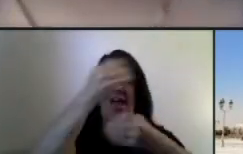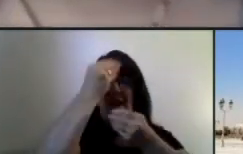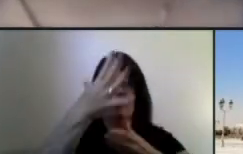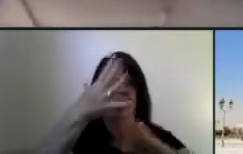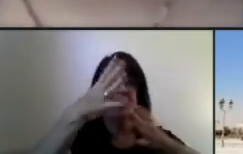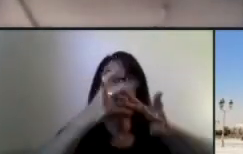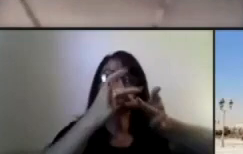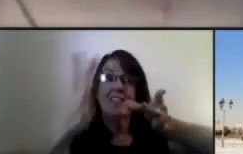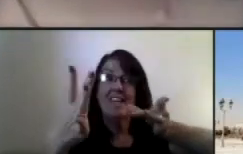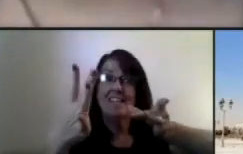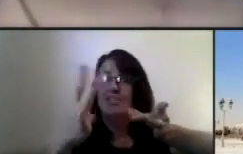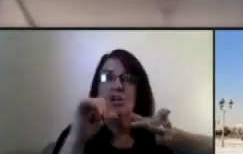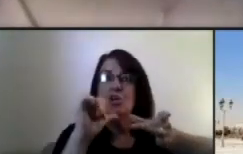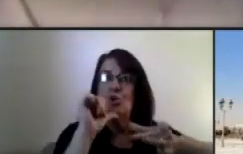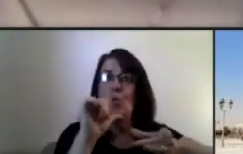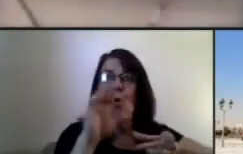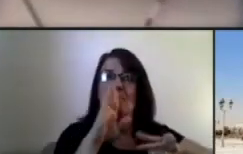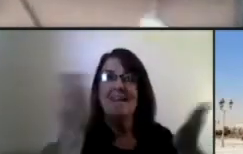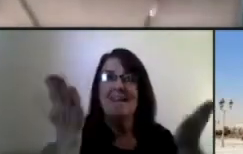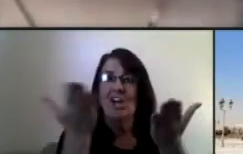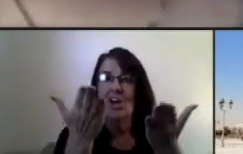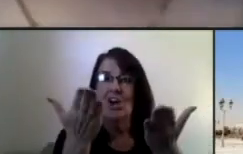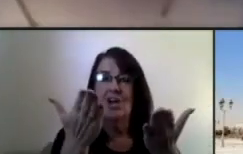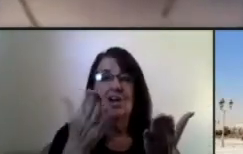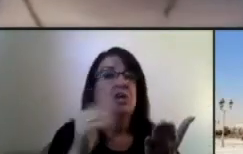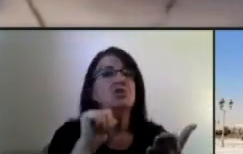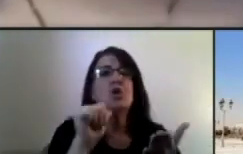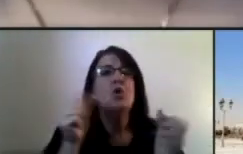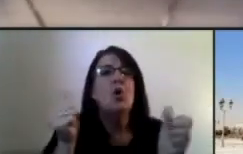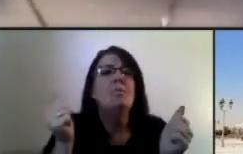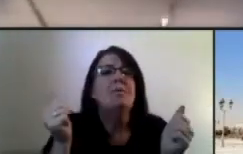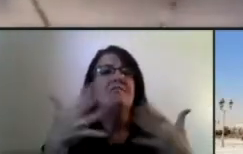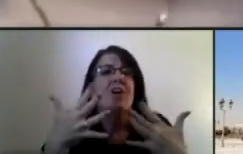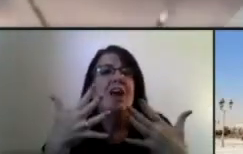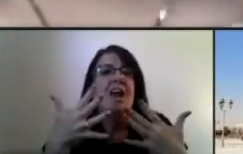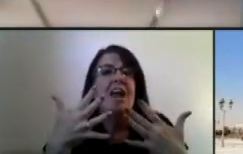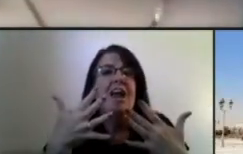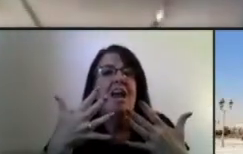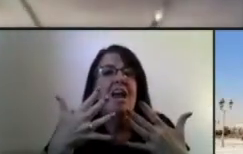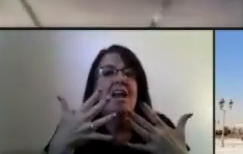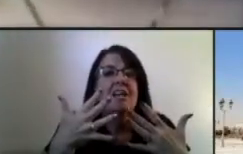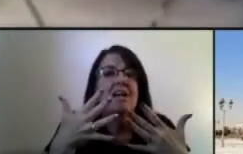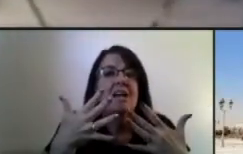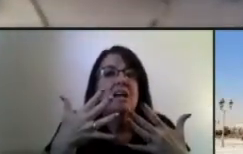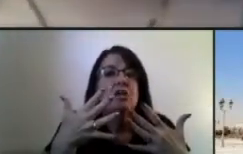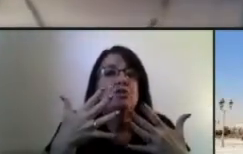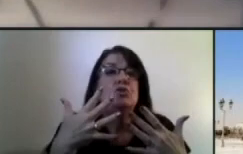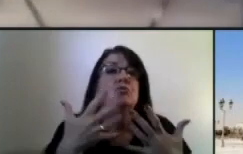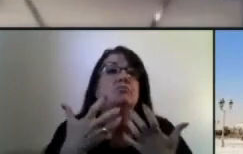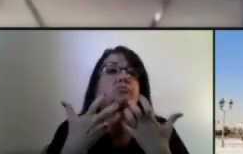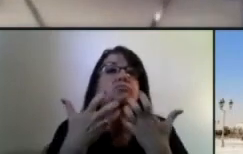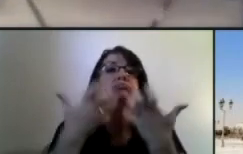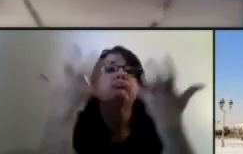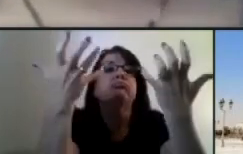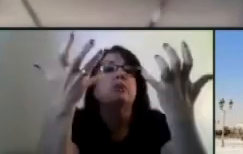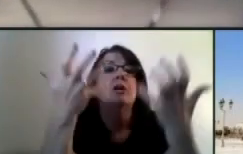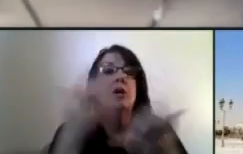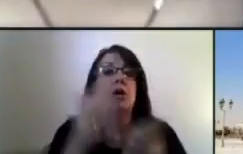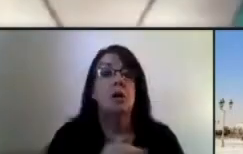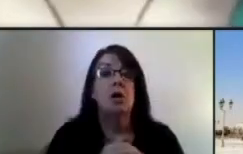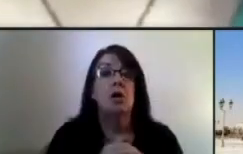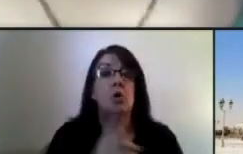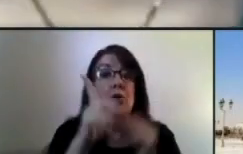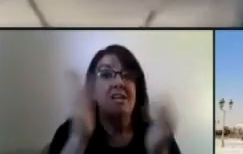us will not be here. So we're asking our community not to be afraid to make our voices be heard, right? We need things, we